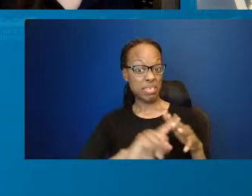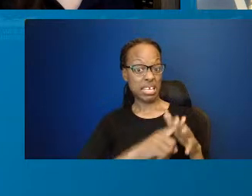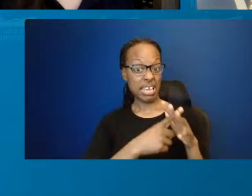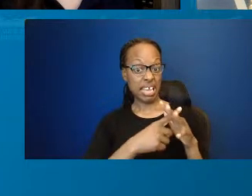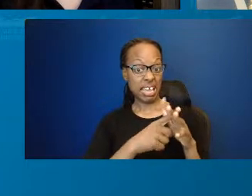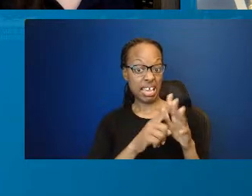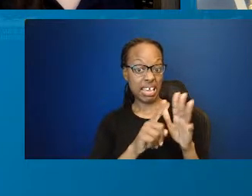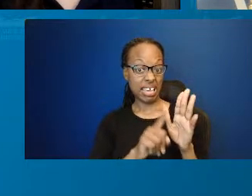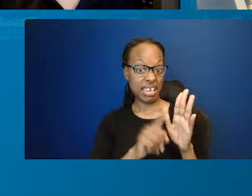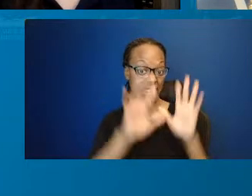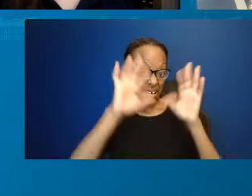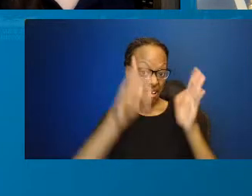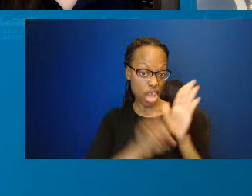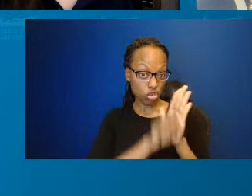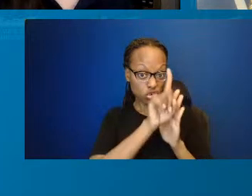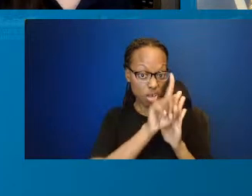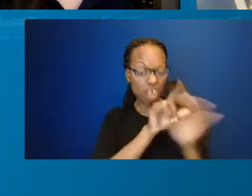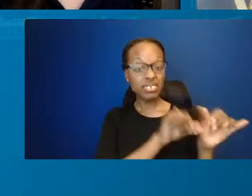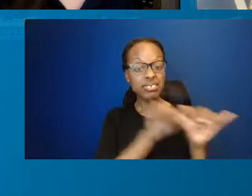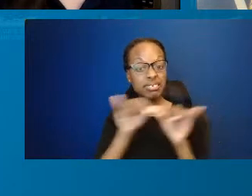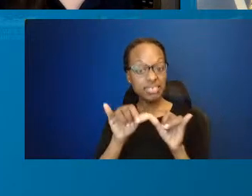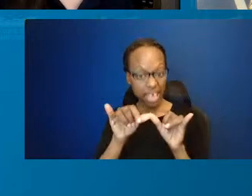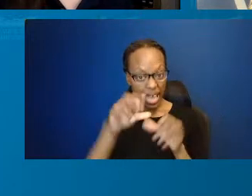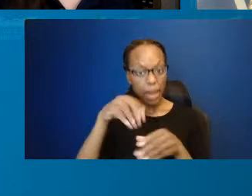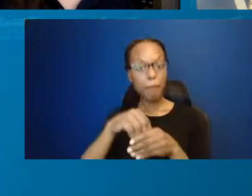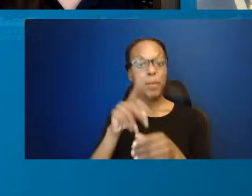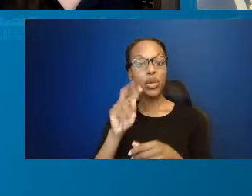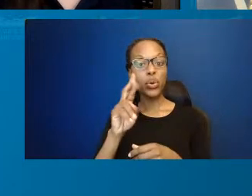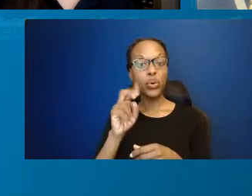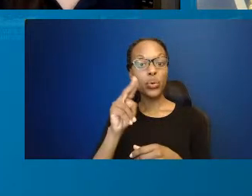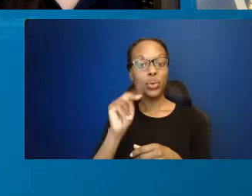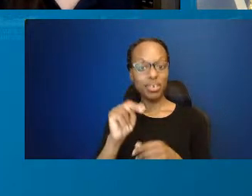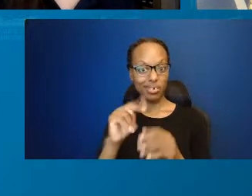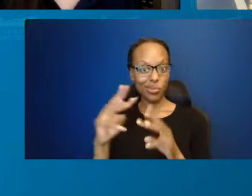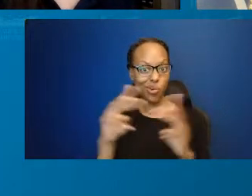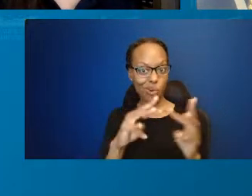been an astronaut too. So it was, I had a little bit of history in my house.